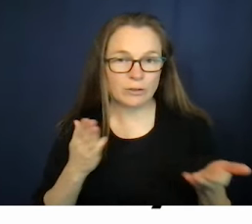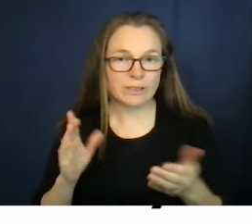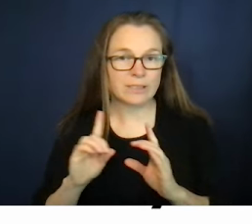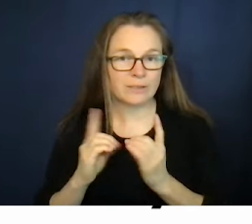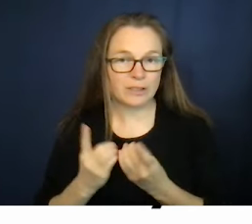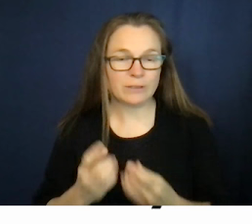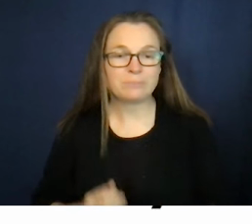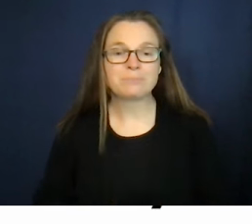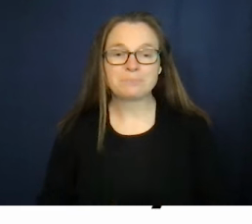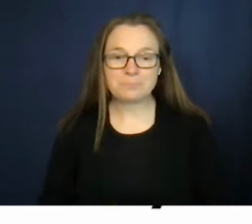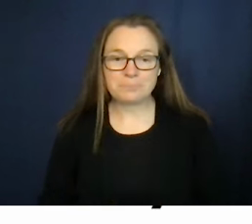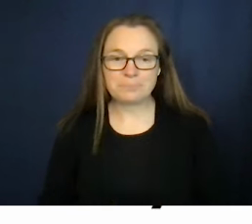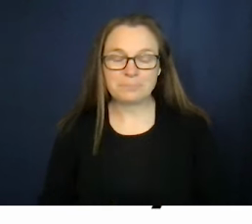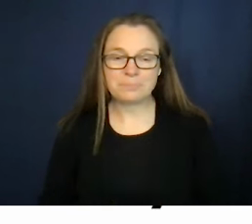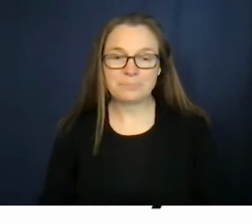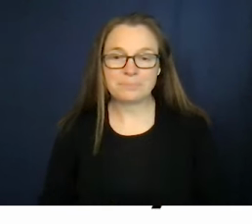Division.